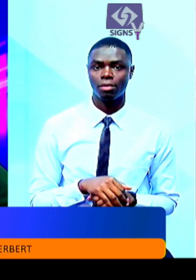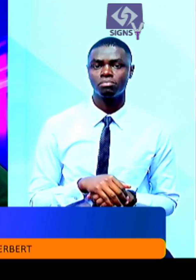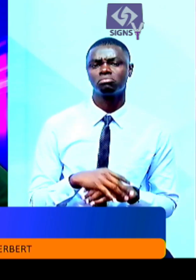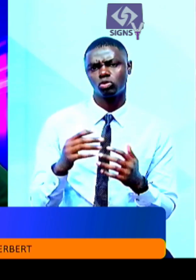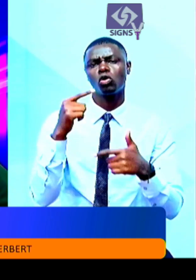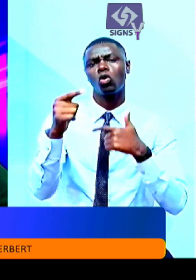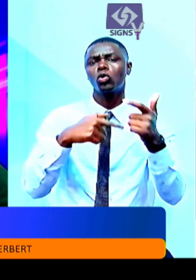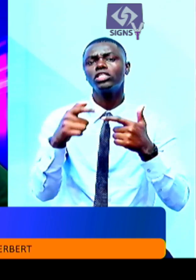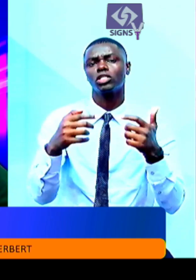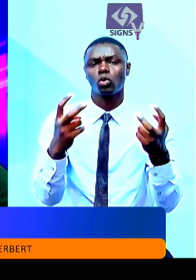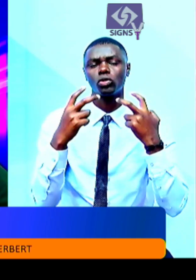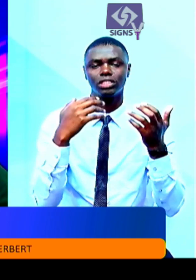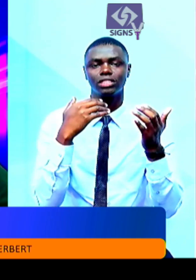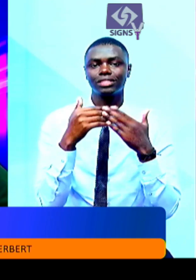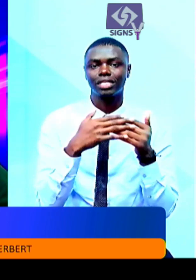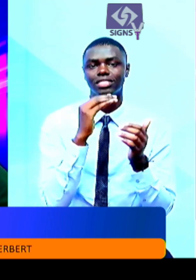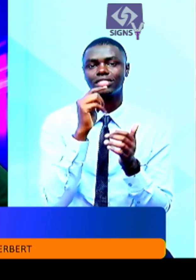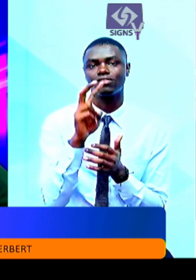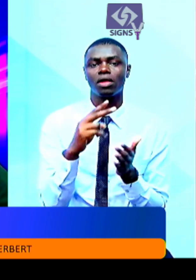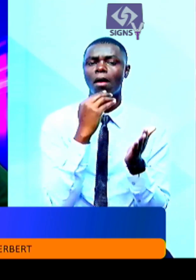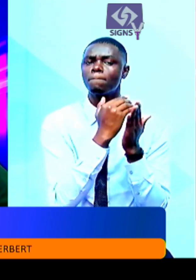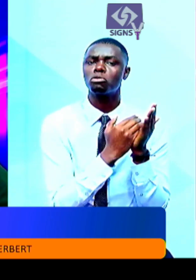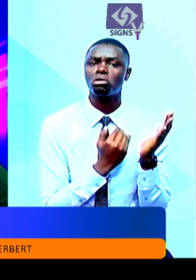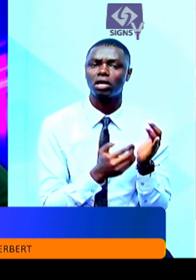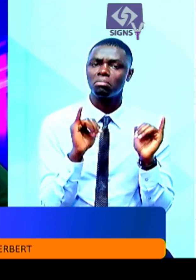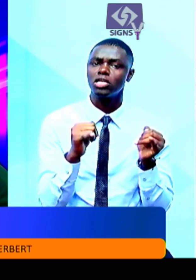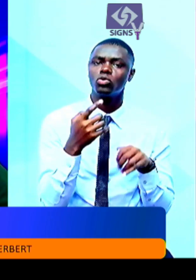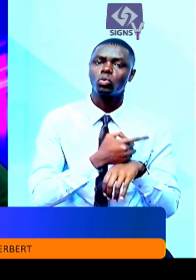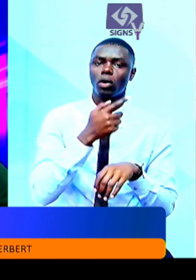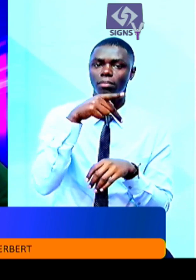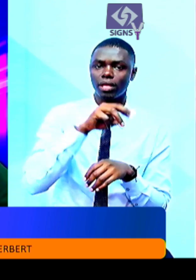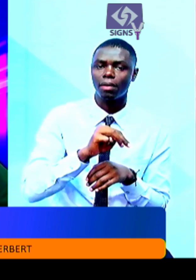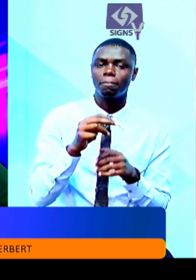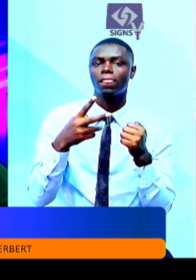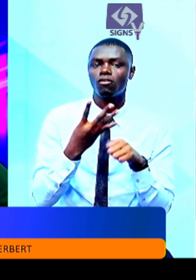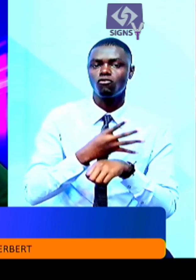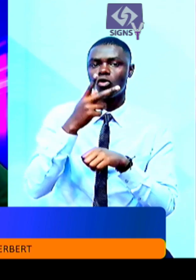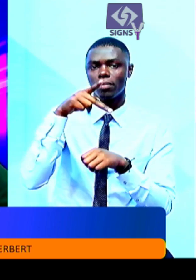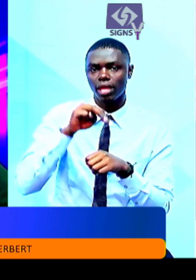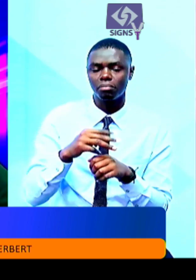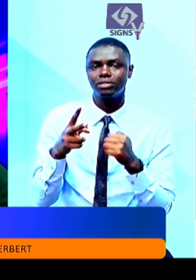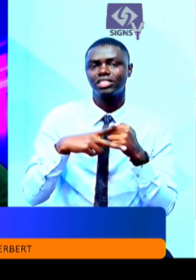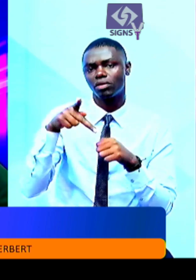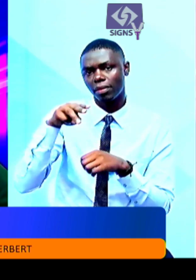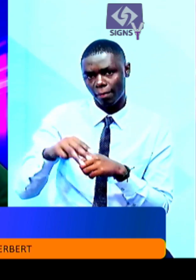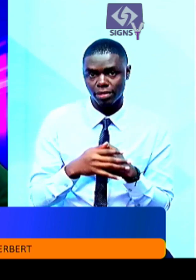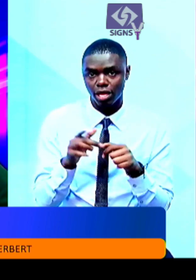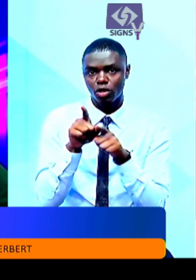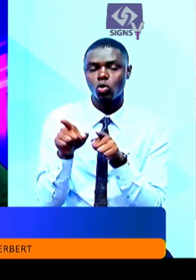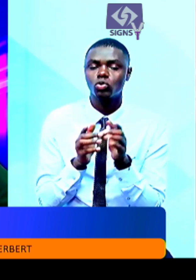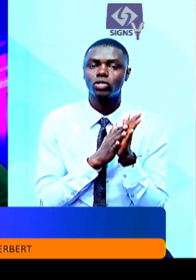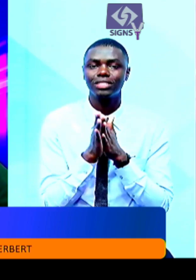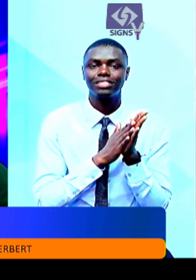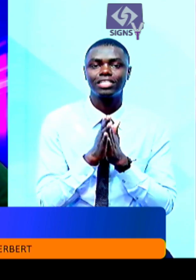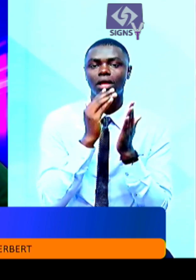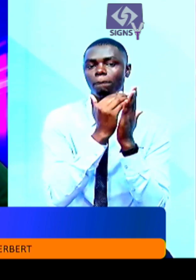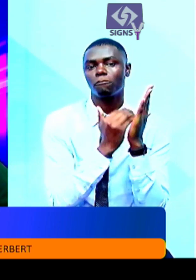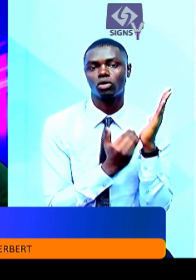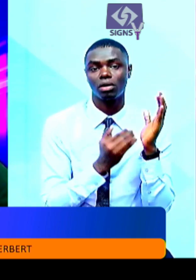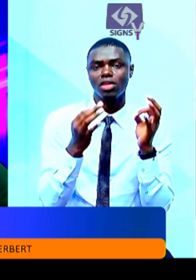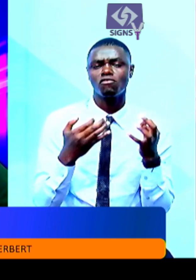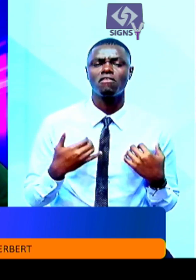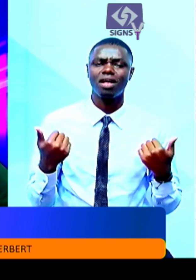Keep it Science TV, because subsequent programming is coming your way. News at 1 p.m., 4 p.m. and 7 p.m. as well as interesting programming. If